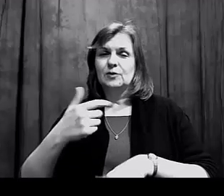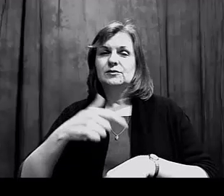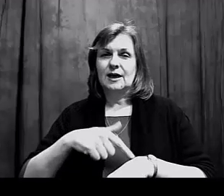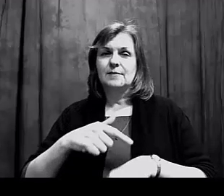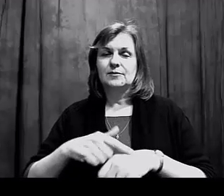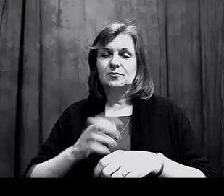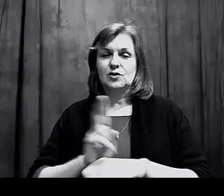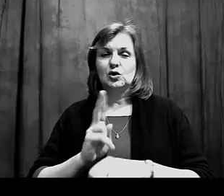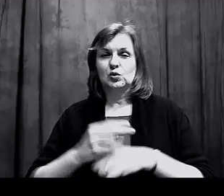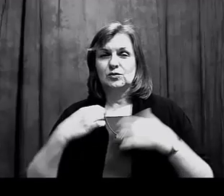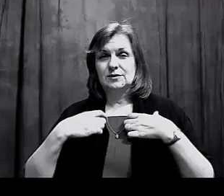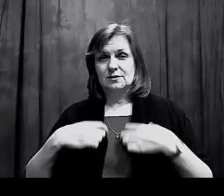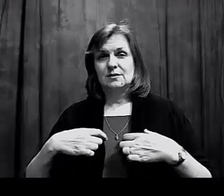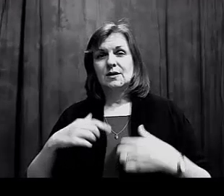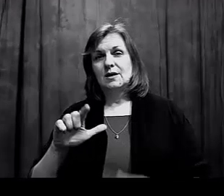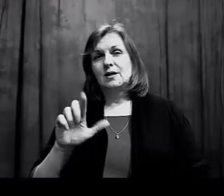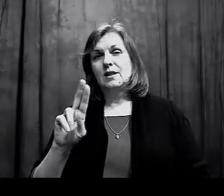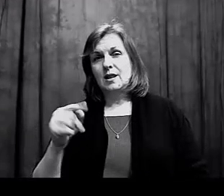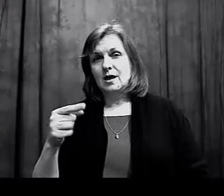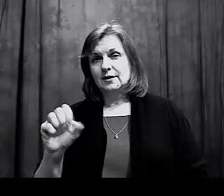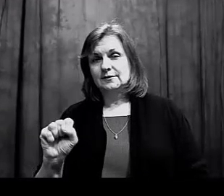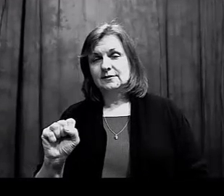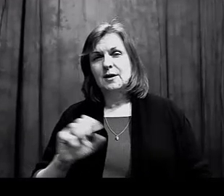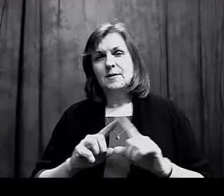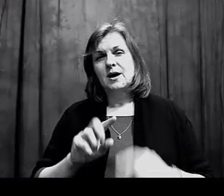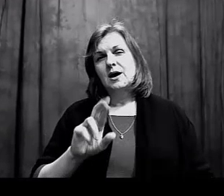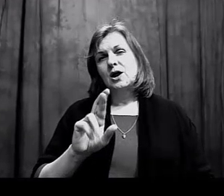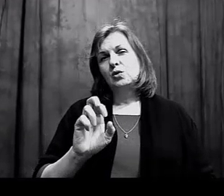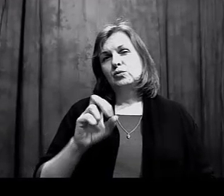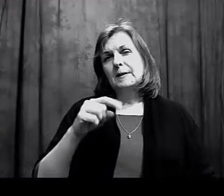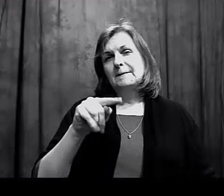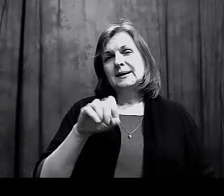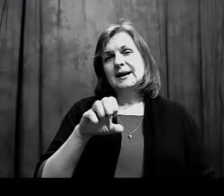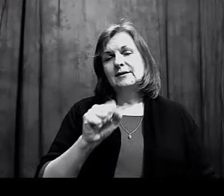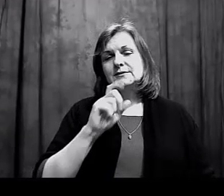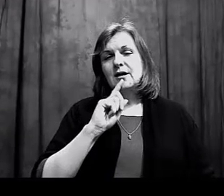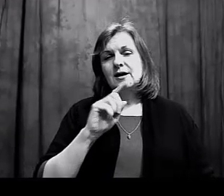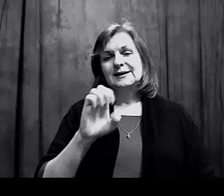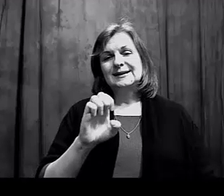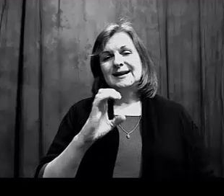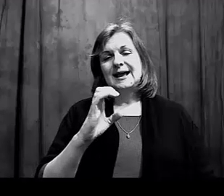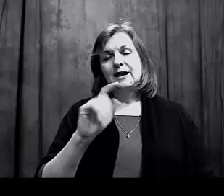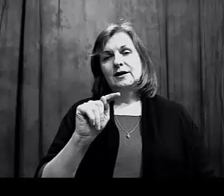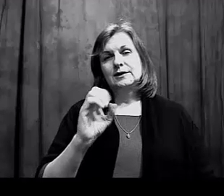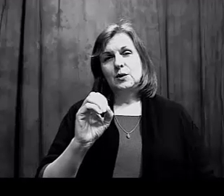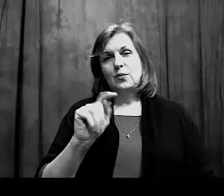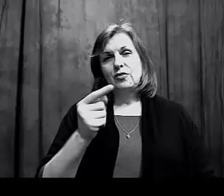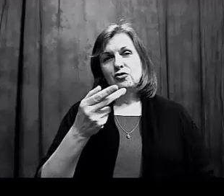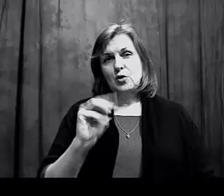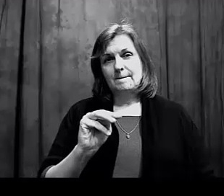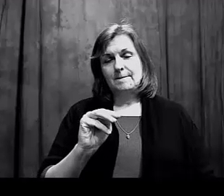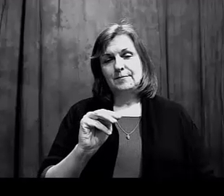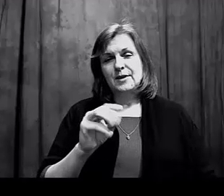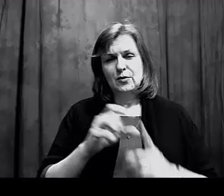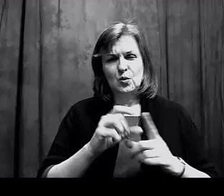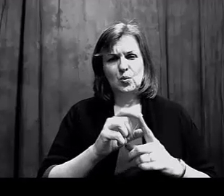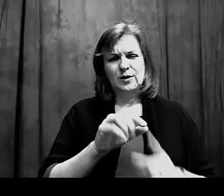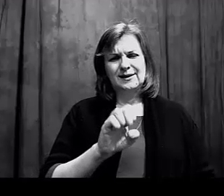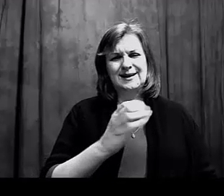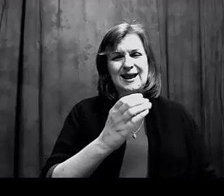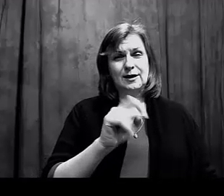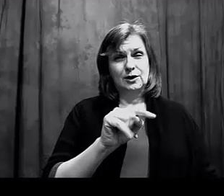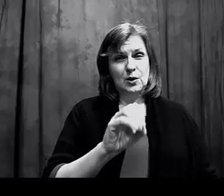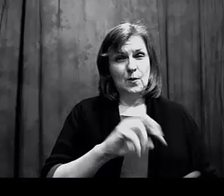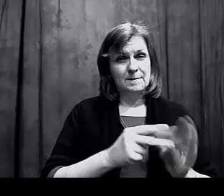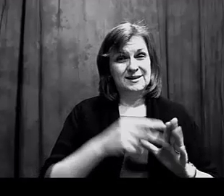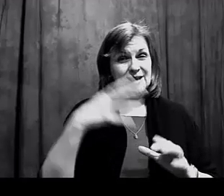anymore. Most often they're using lungs. But the weird thing about reptiles is they are what we call an ectotherm.